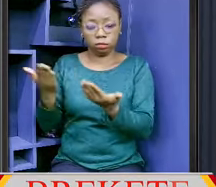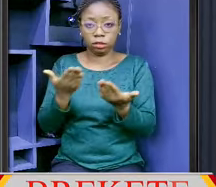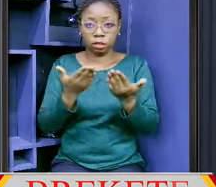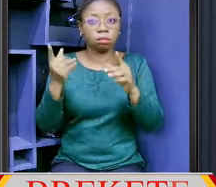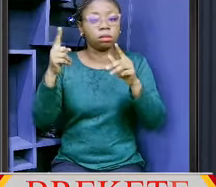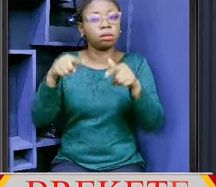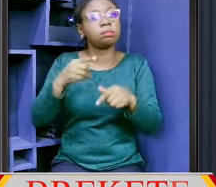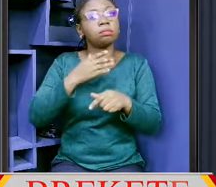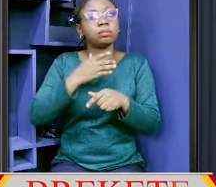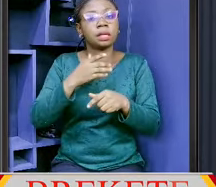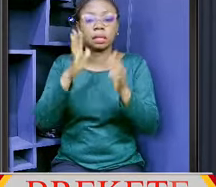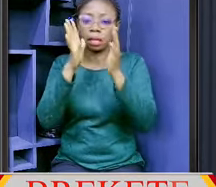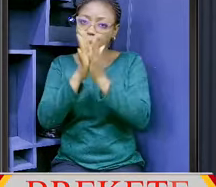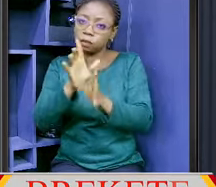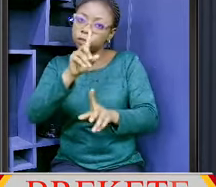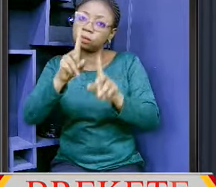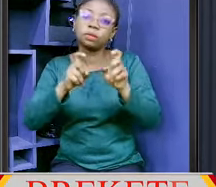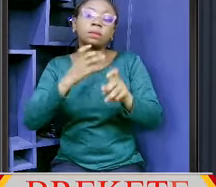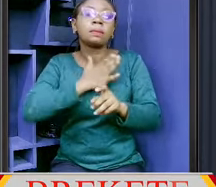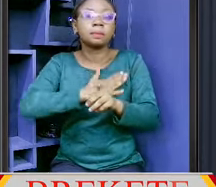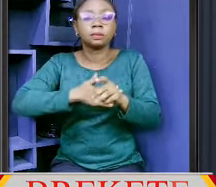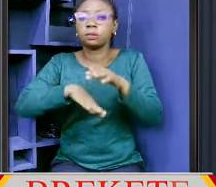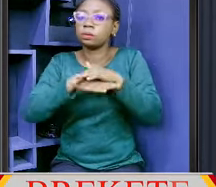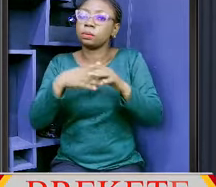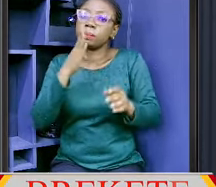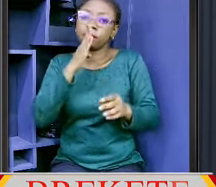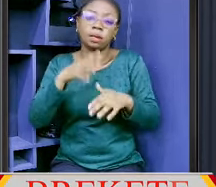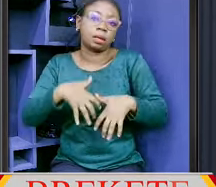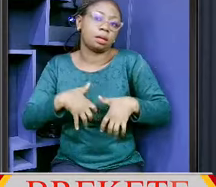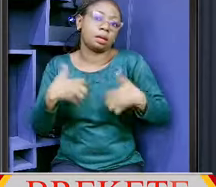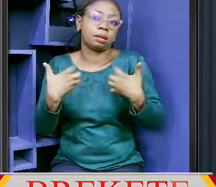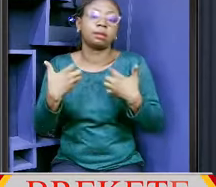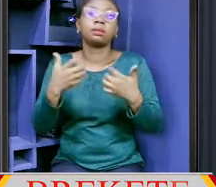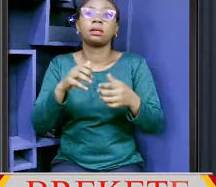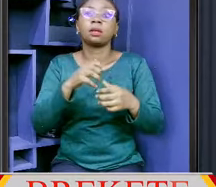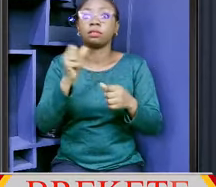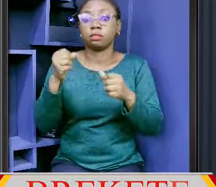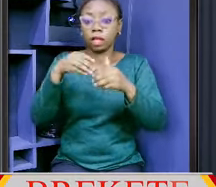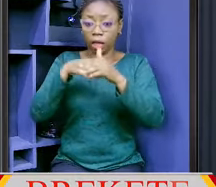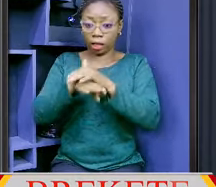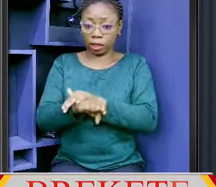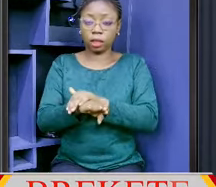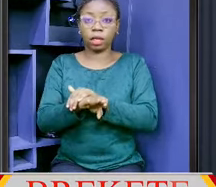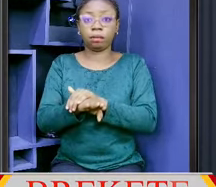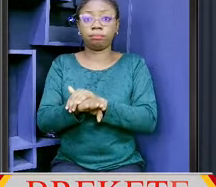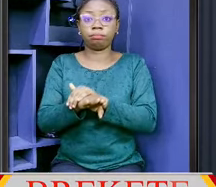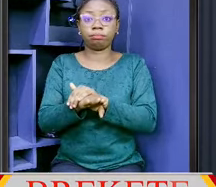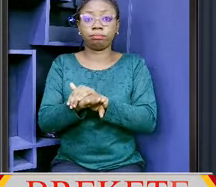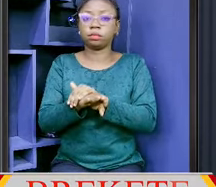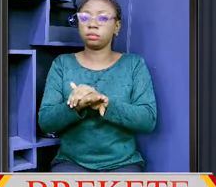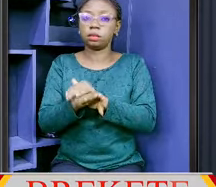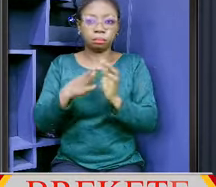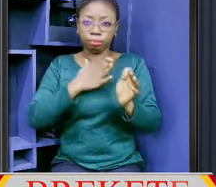the vex. As you they rush, enter the compound with the thing, they say no, stop, come back here.